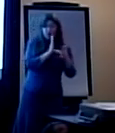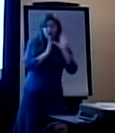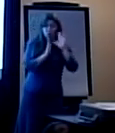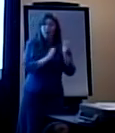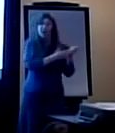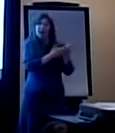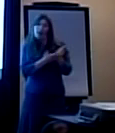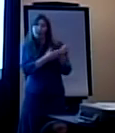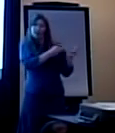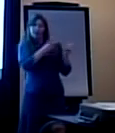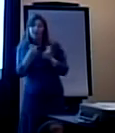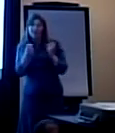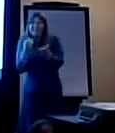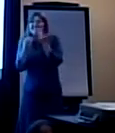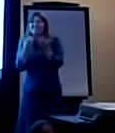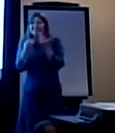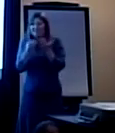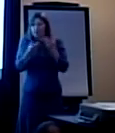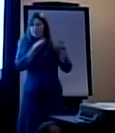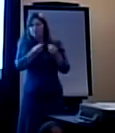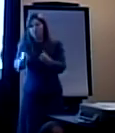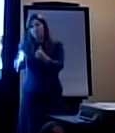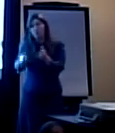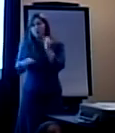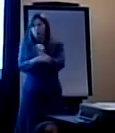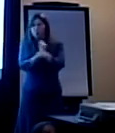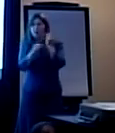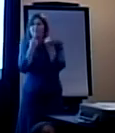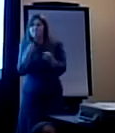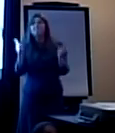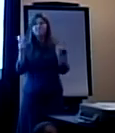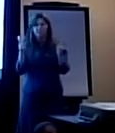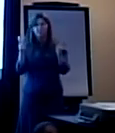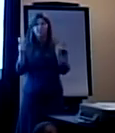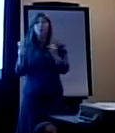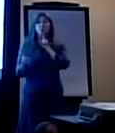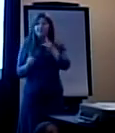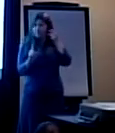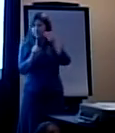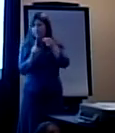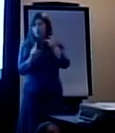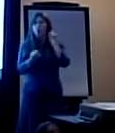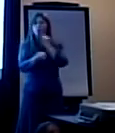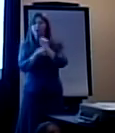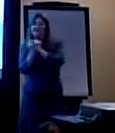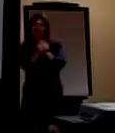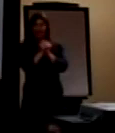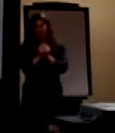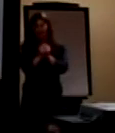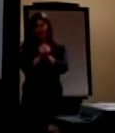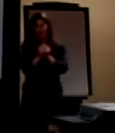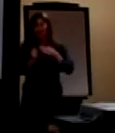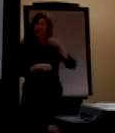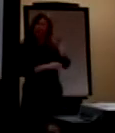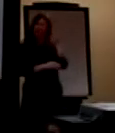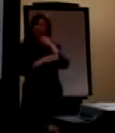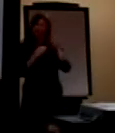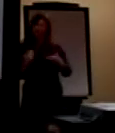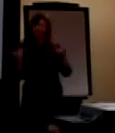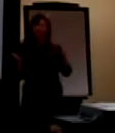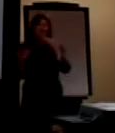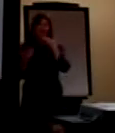bit easier for us to do more of what works, namely working together. And that's my presentation. Thank you.